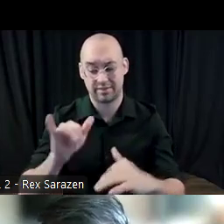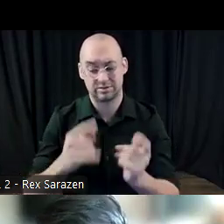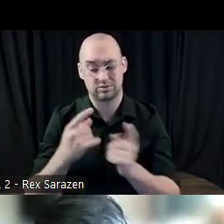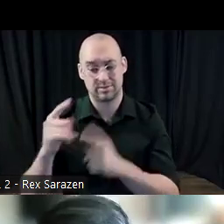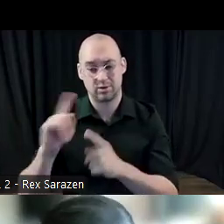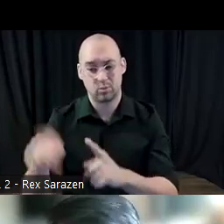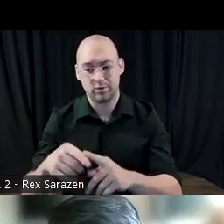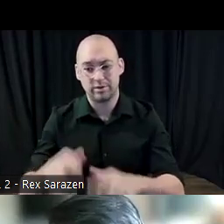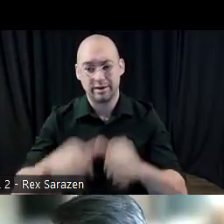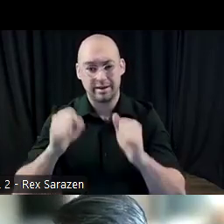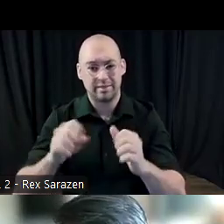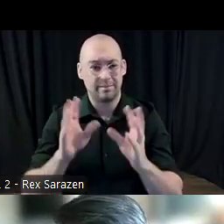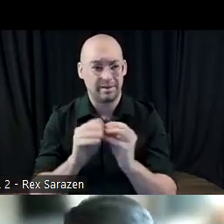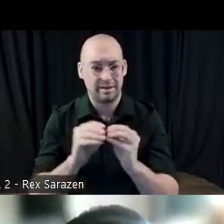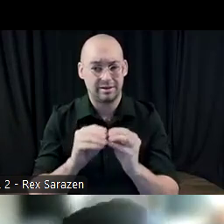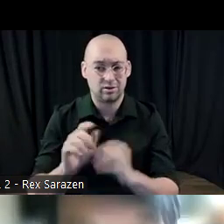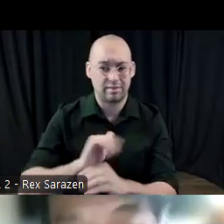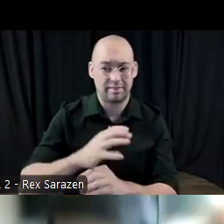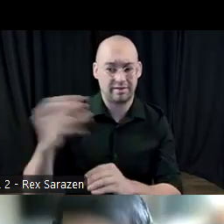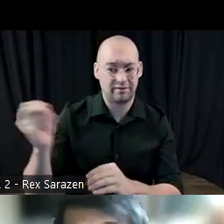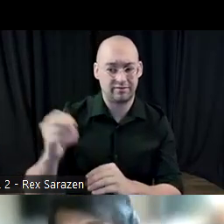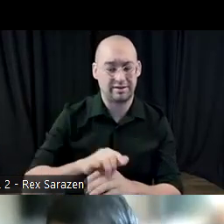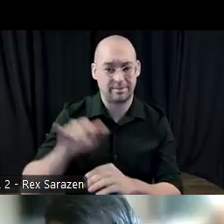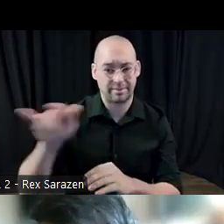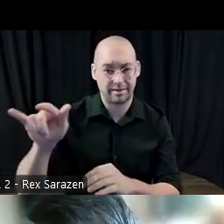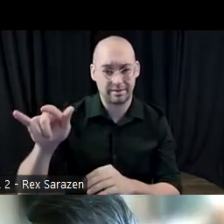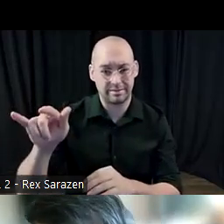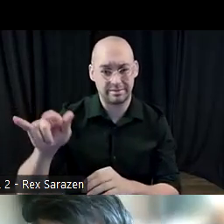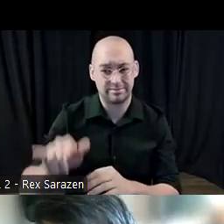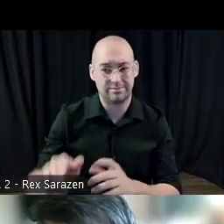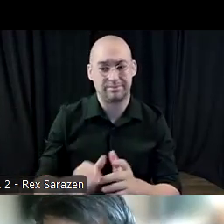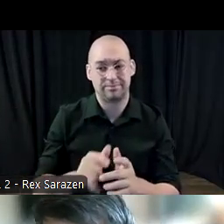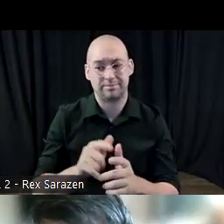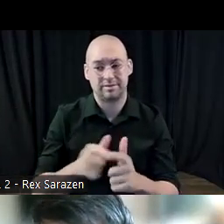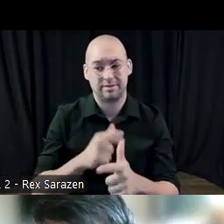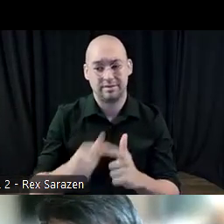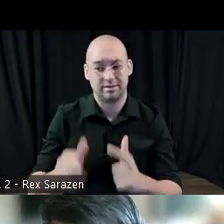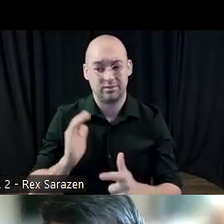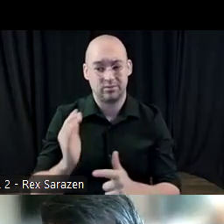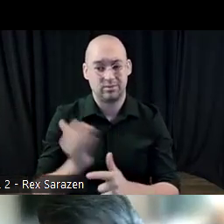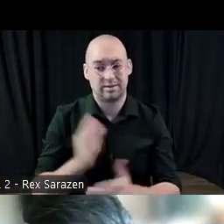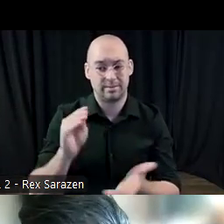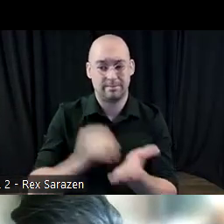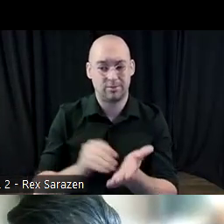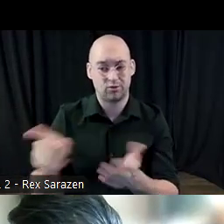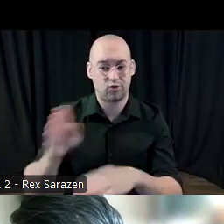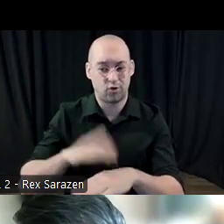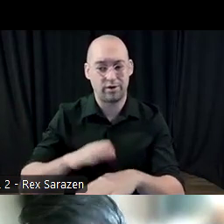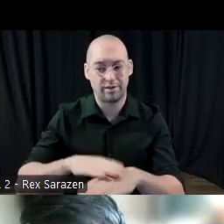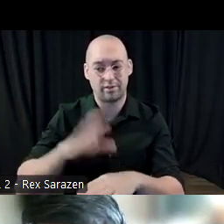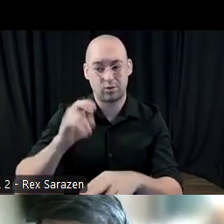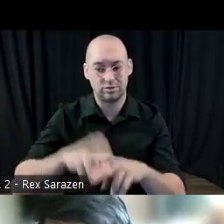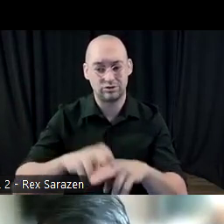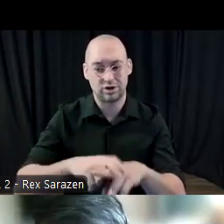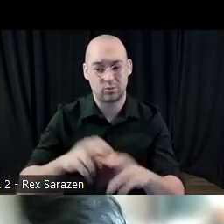you have to go away to catch a plane. And so we put her on as co-chair without objection.